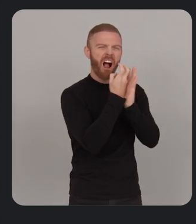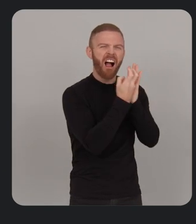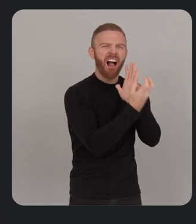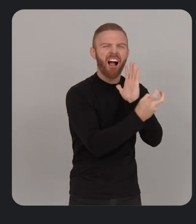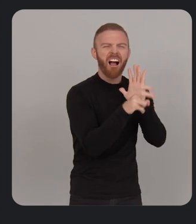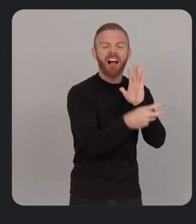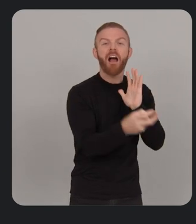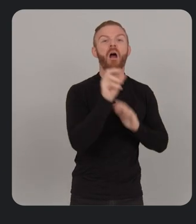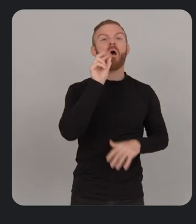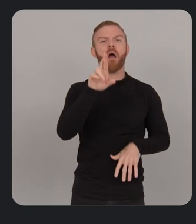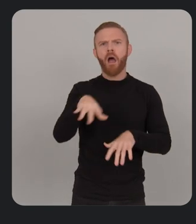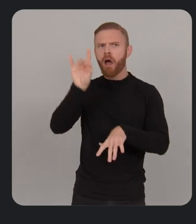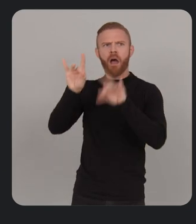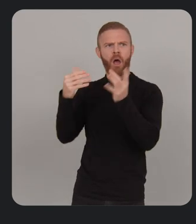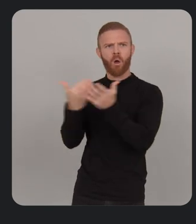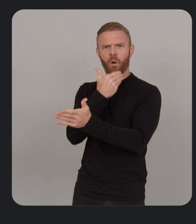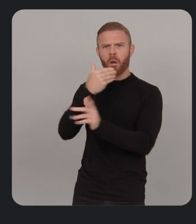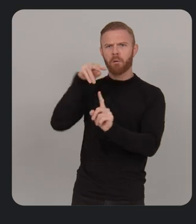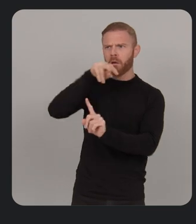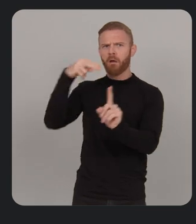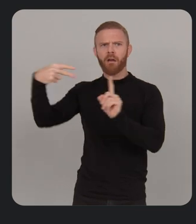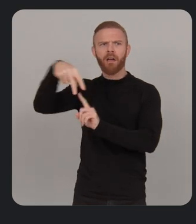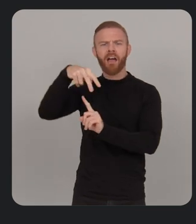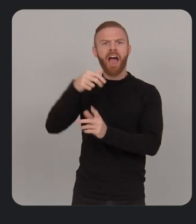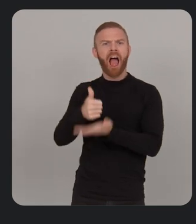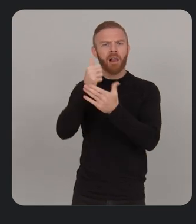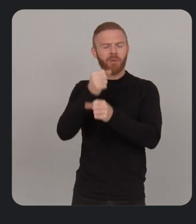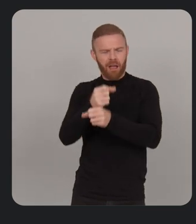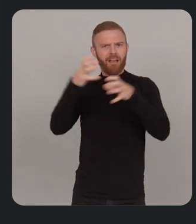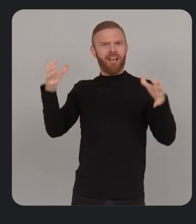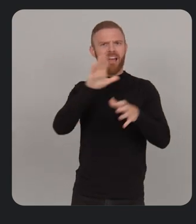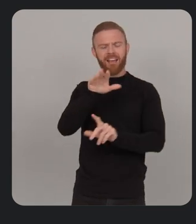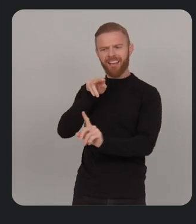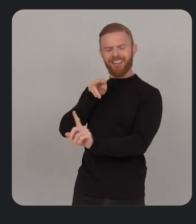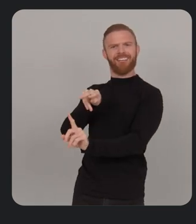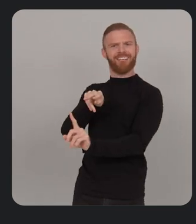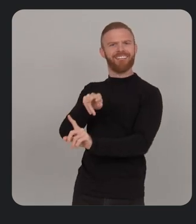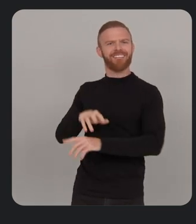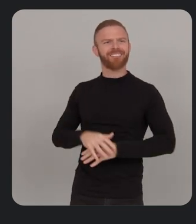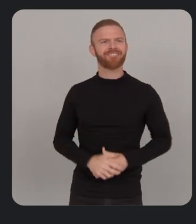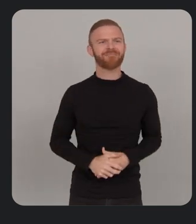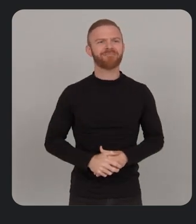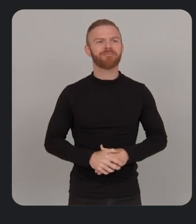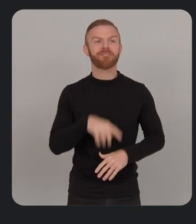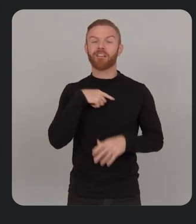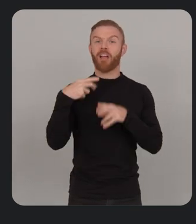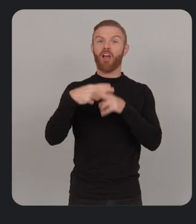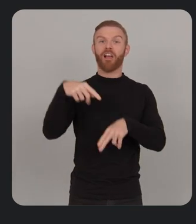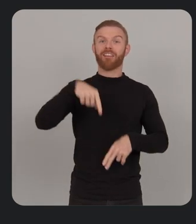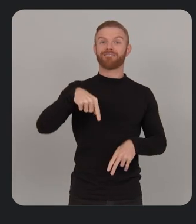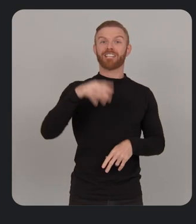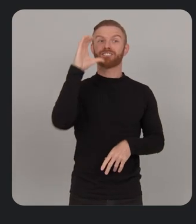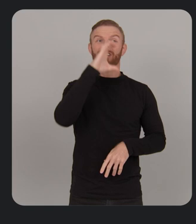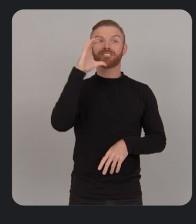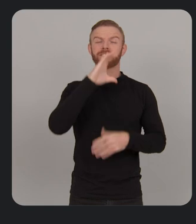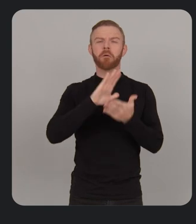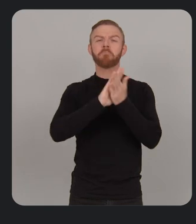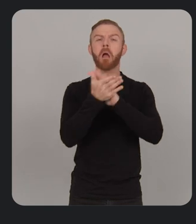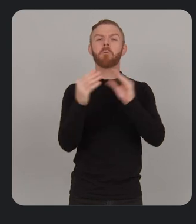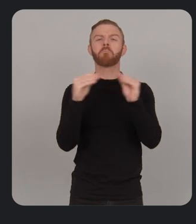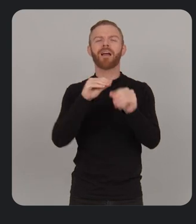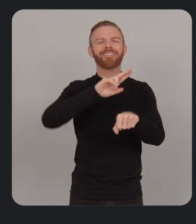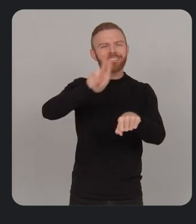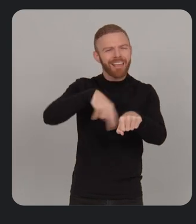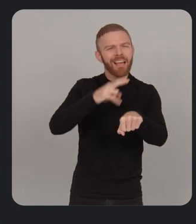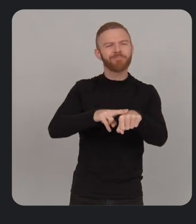it unfolds, or discovering new points of view that expand your perspective. We call this making search more natural